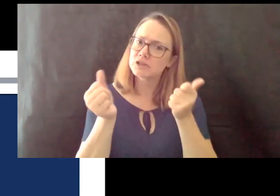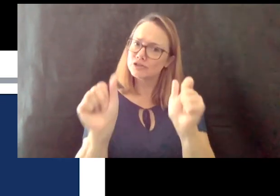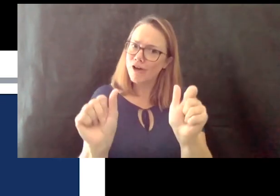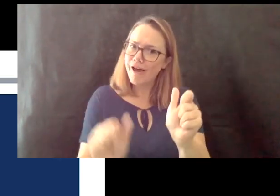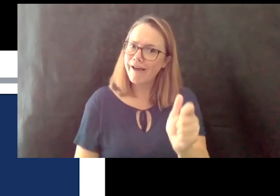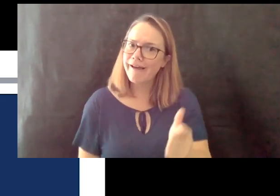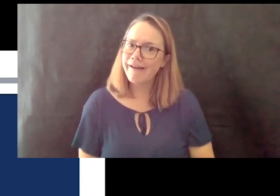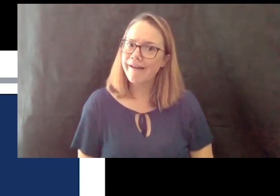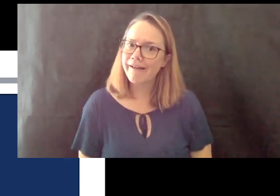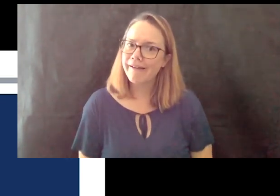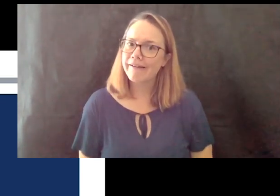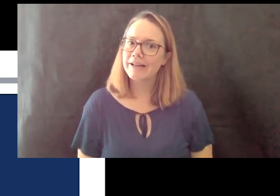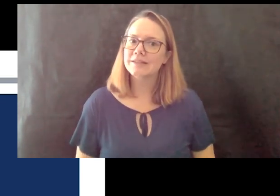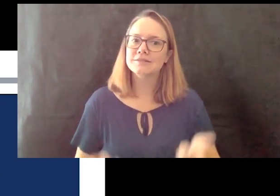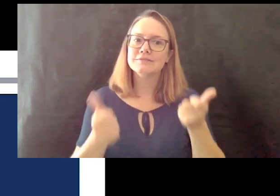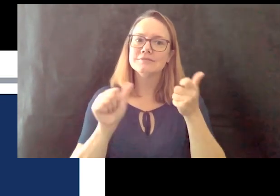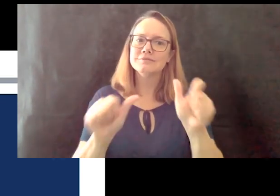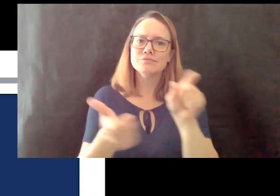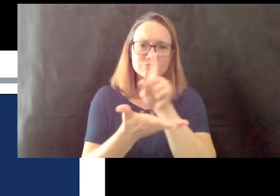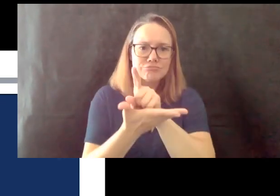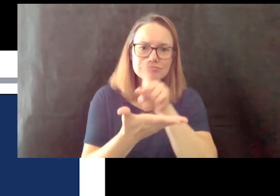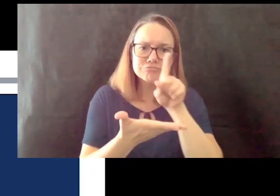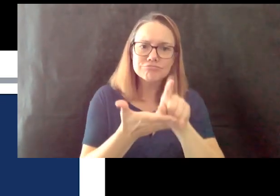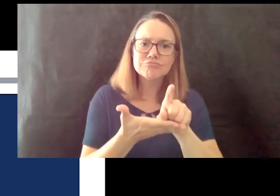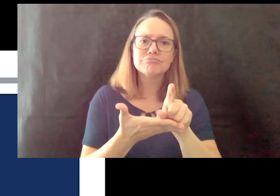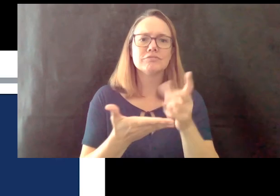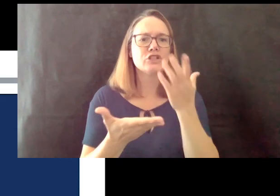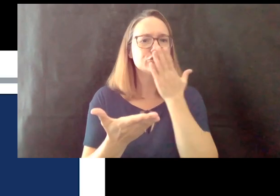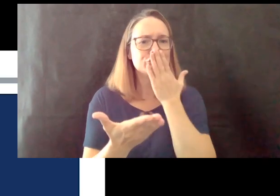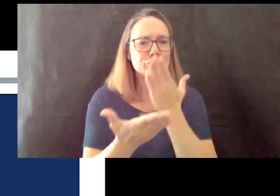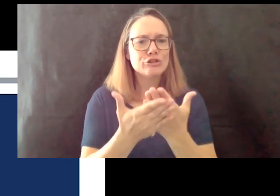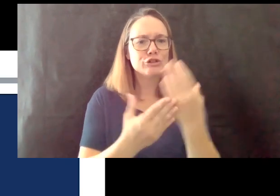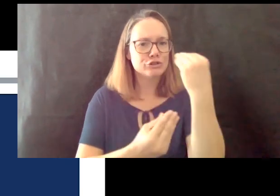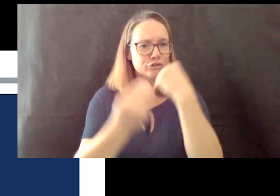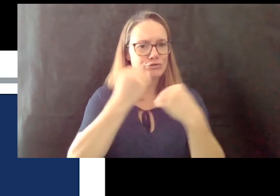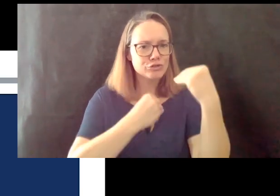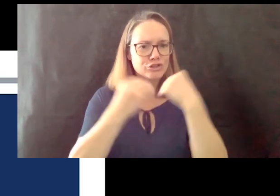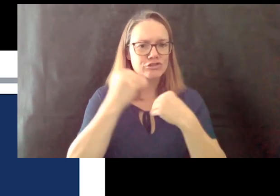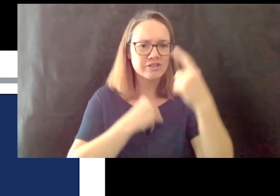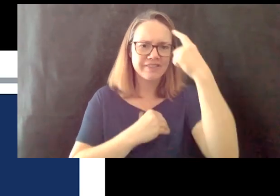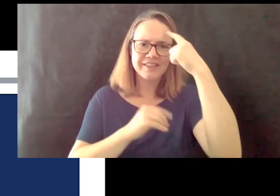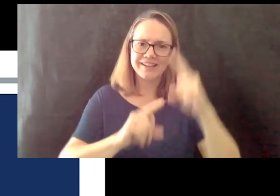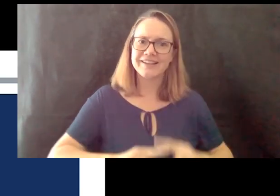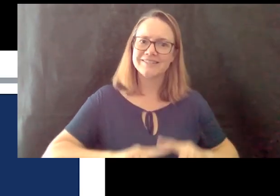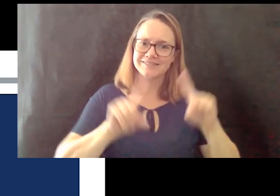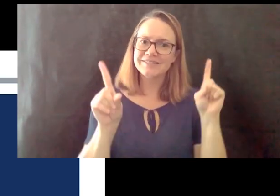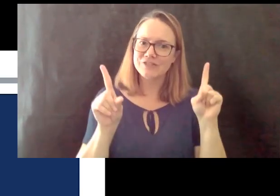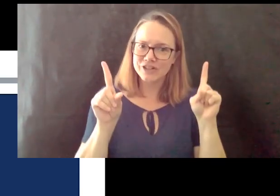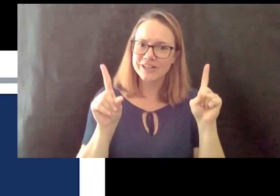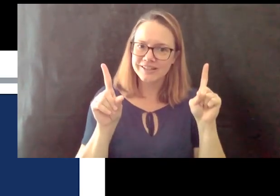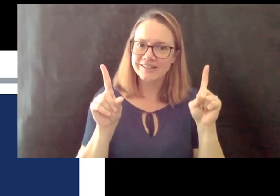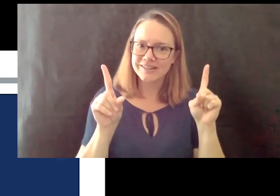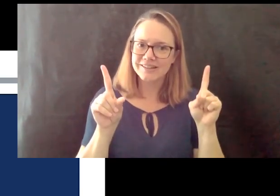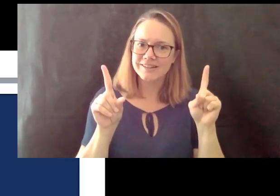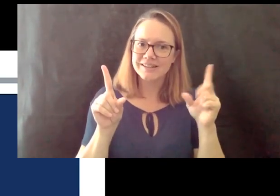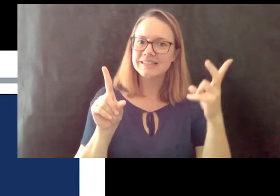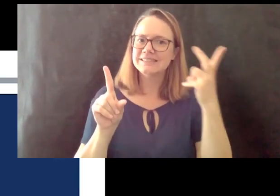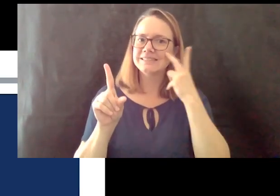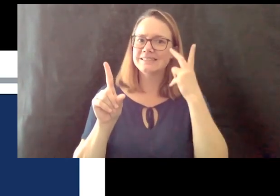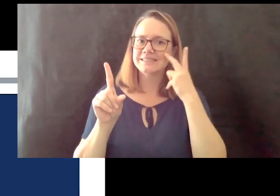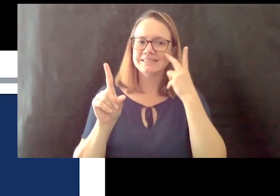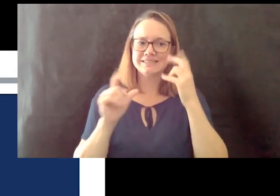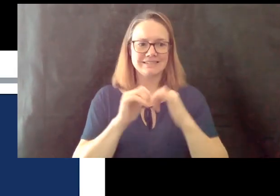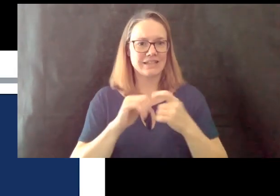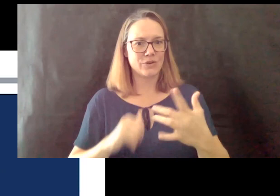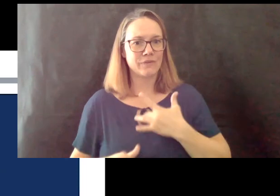things on there, you know, give it a try and give yourself a week of proper nutrition via thinking outside the box